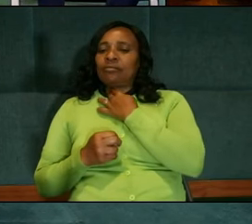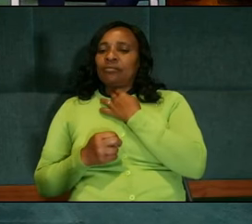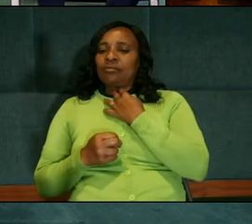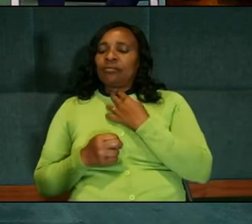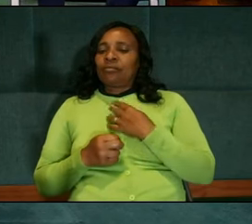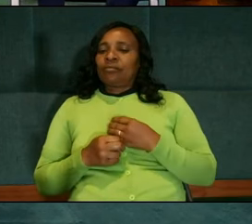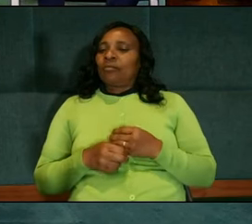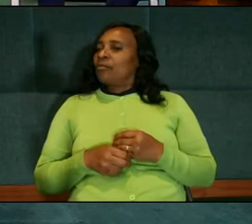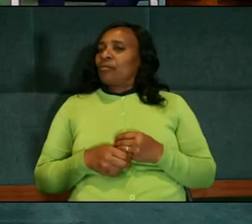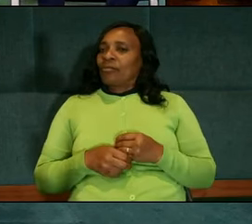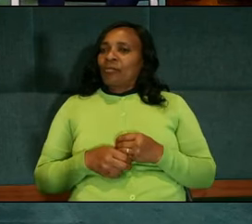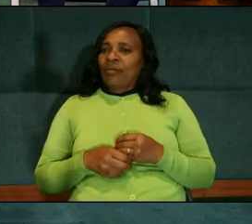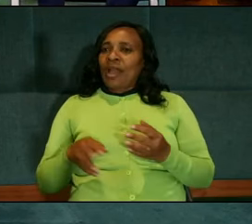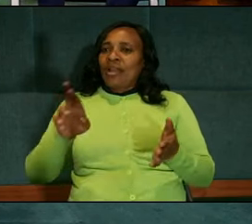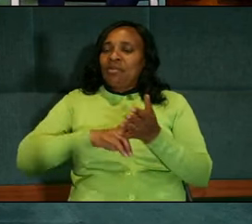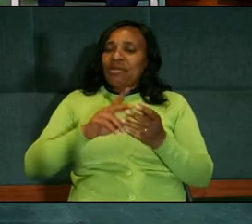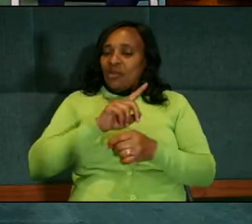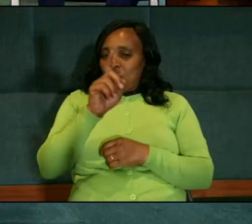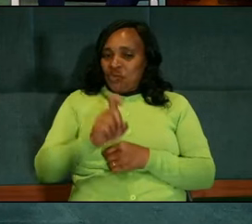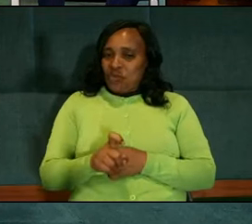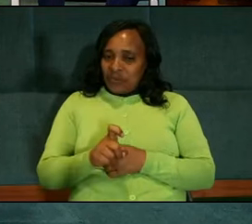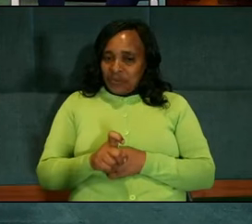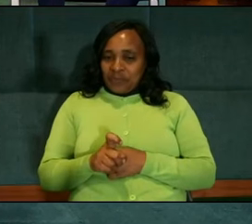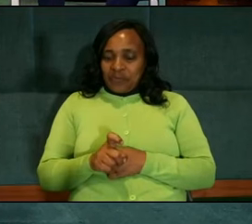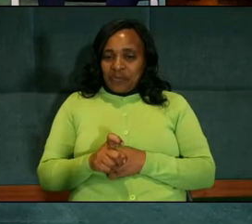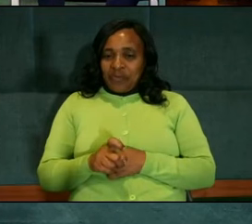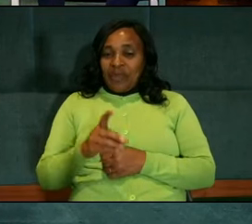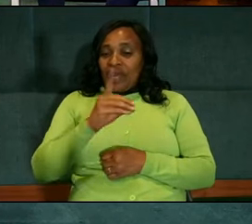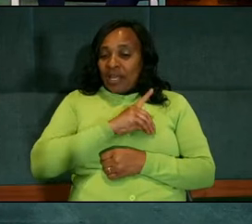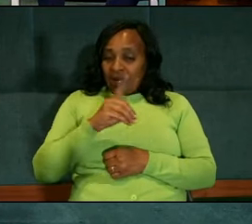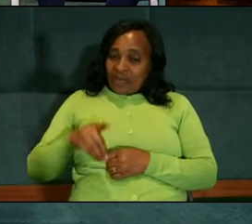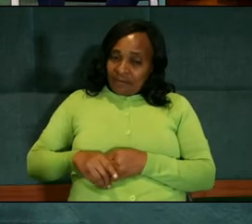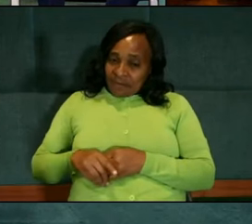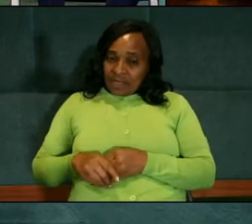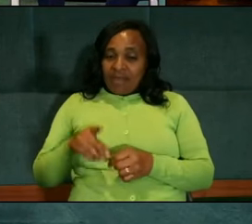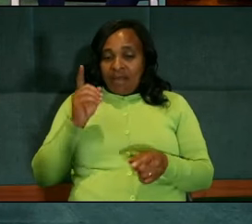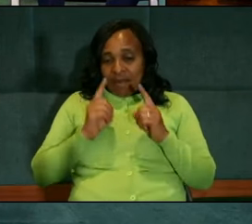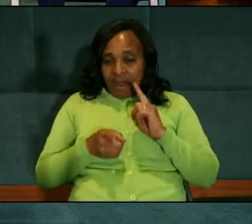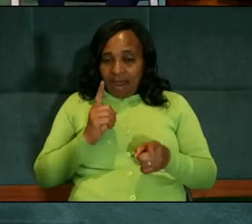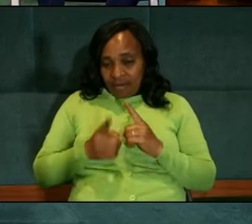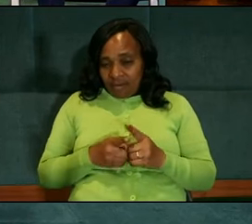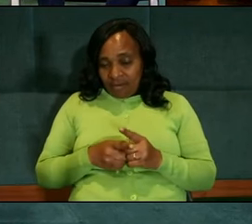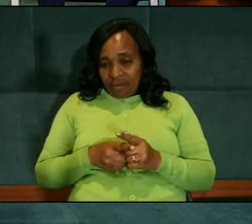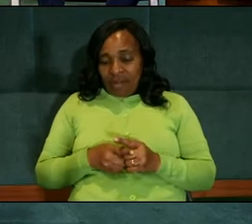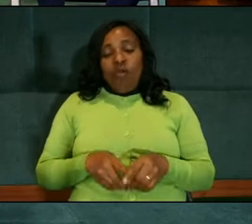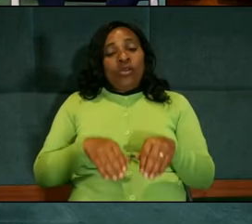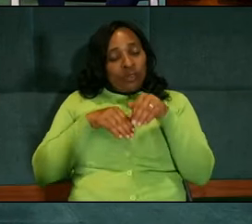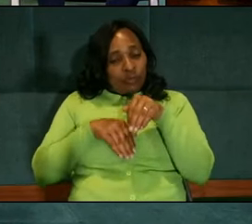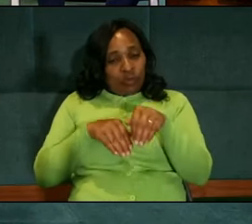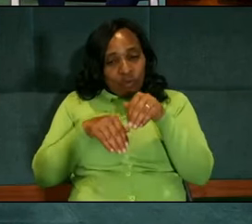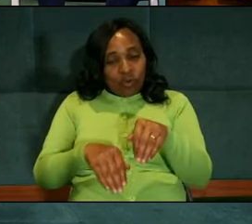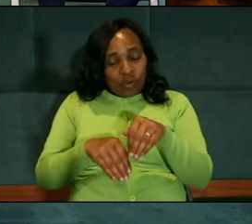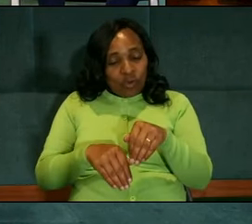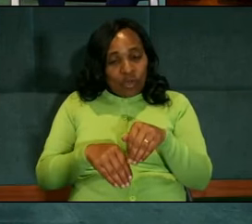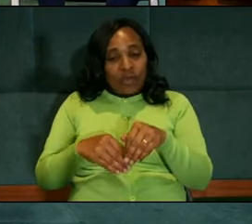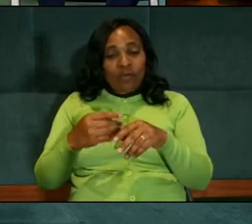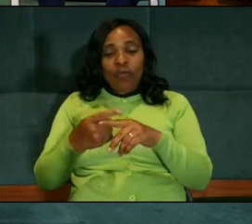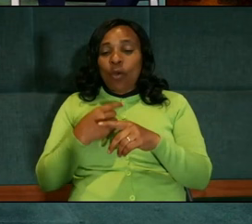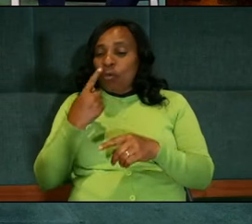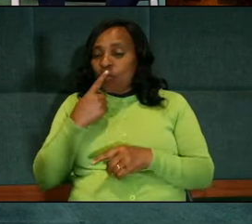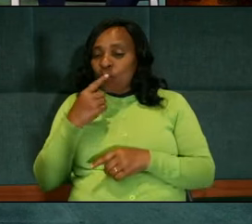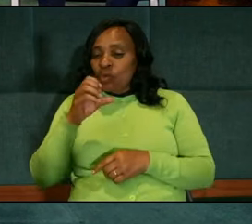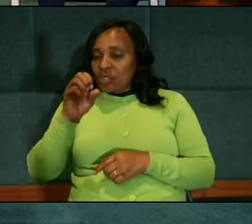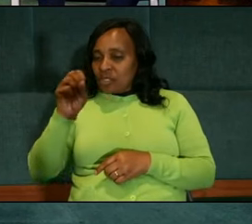That question again. Let me repeat the question. David is on the run. He's being pursued by Saul.